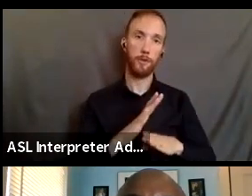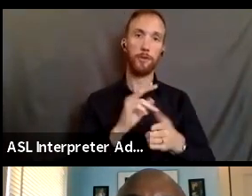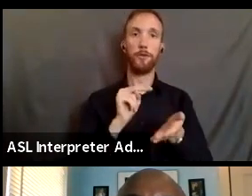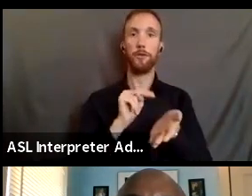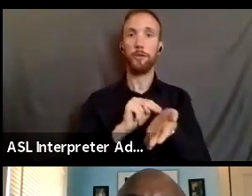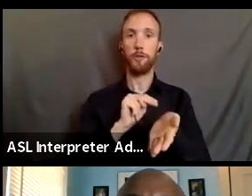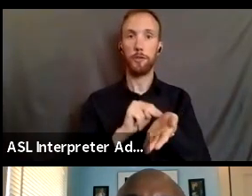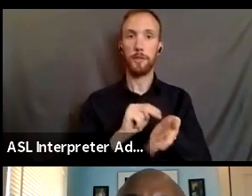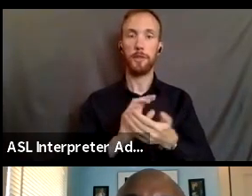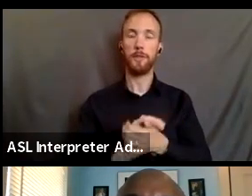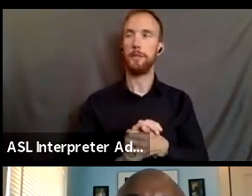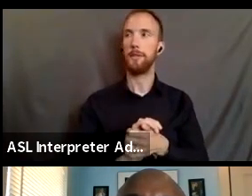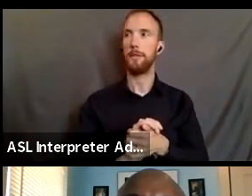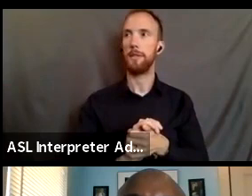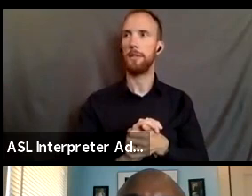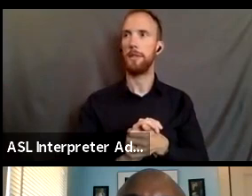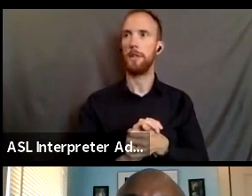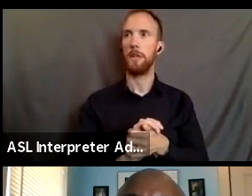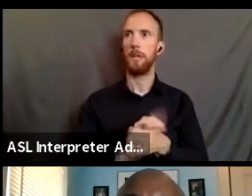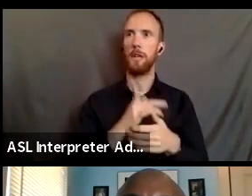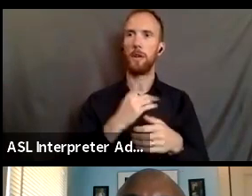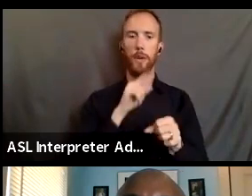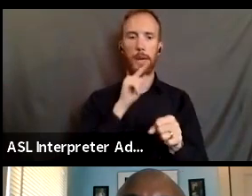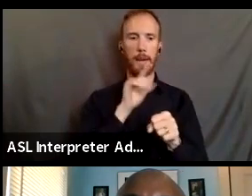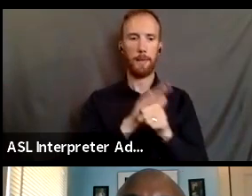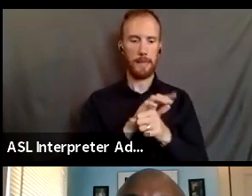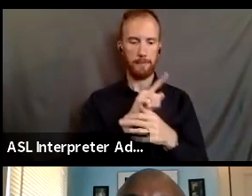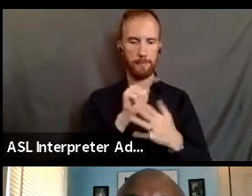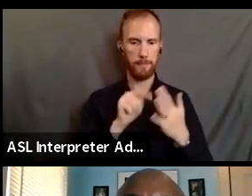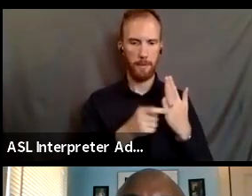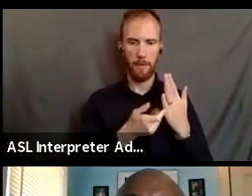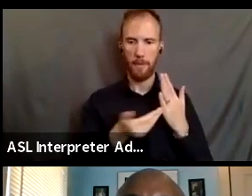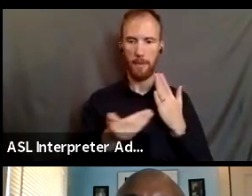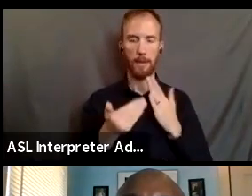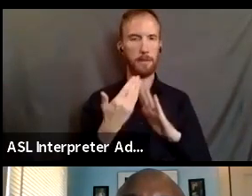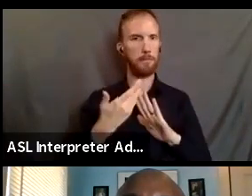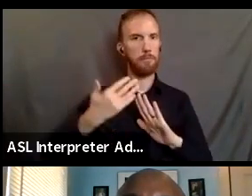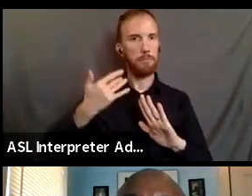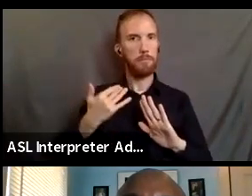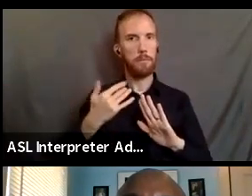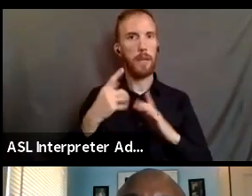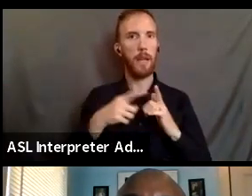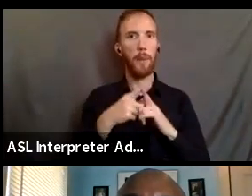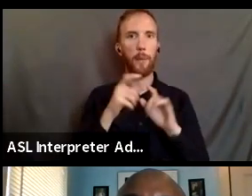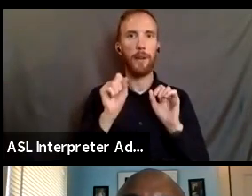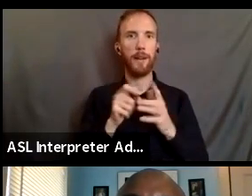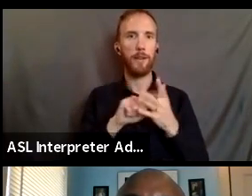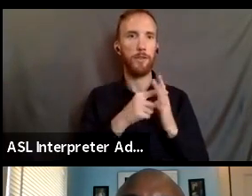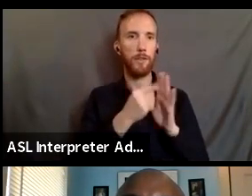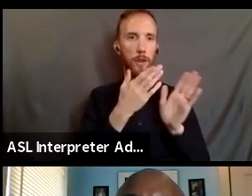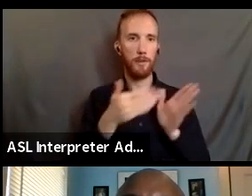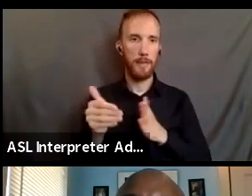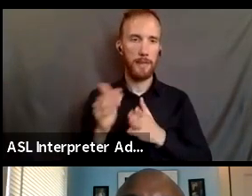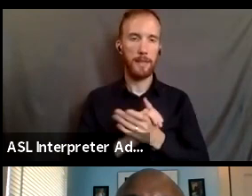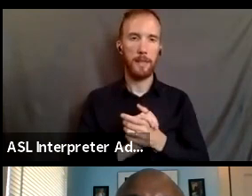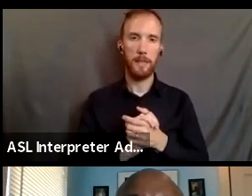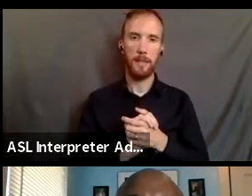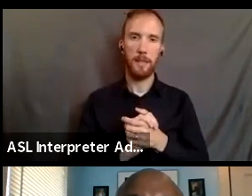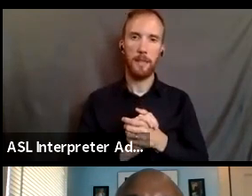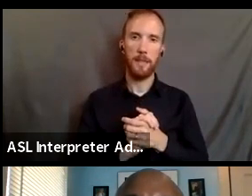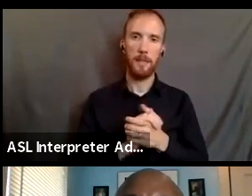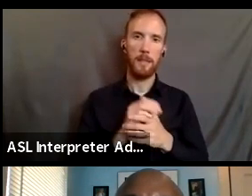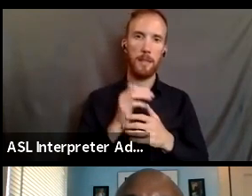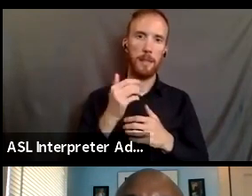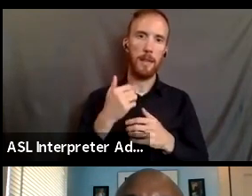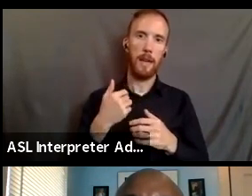made early on so that we can start to plan right uh i know that i've questioned a lot dr sweeney and he's probably going to get tired a lot of